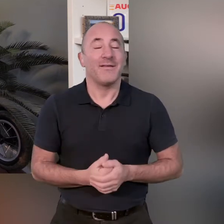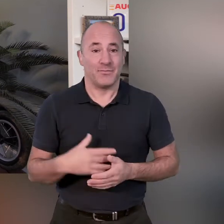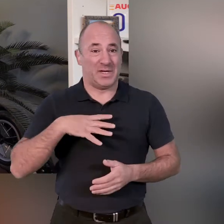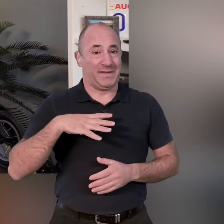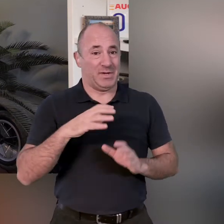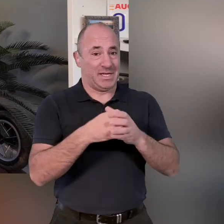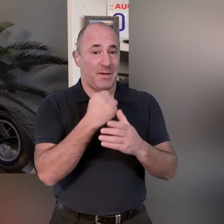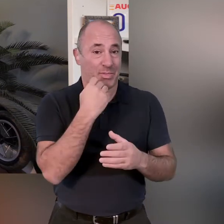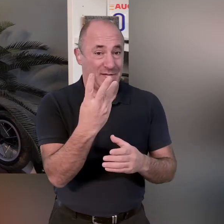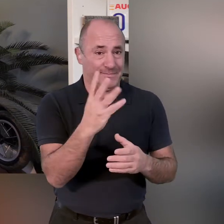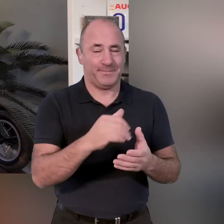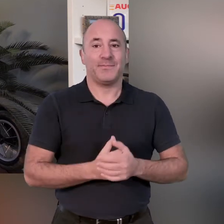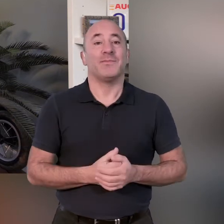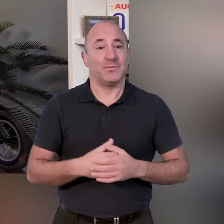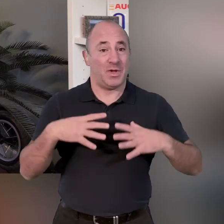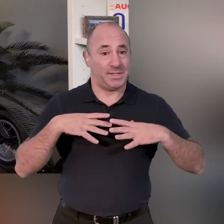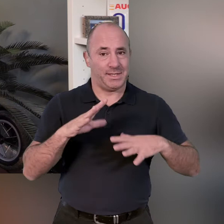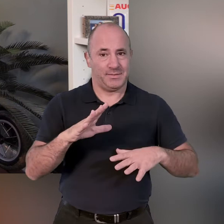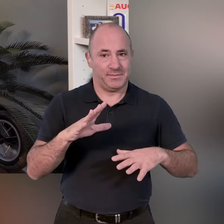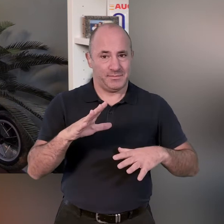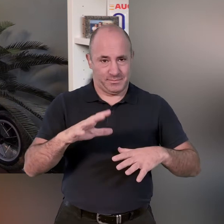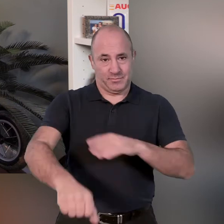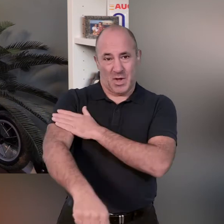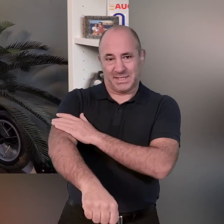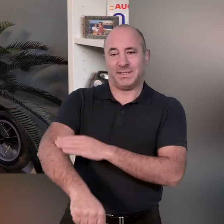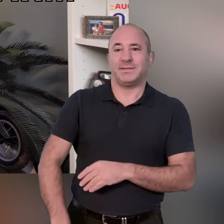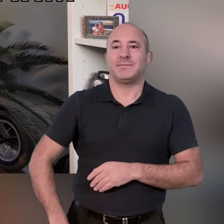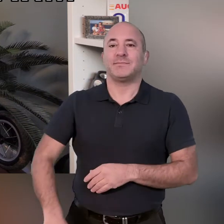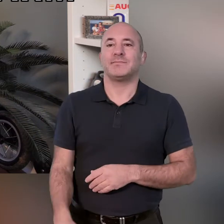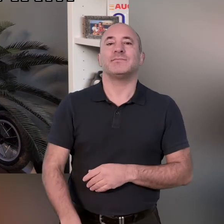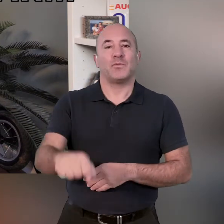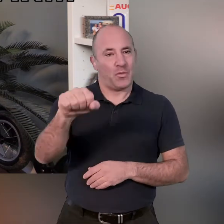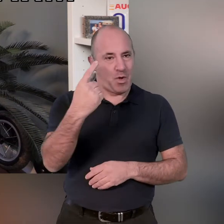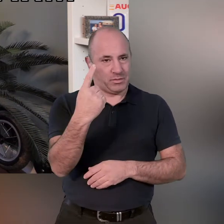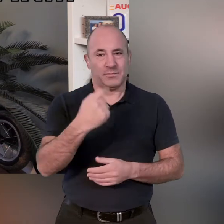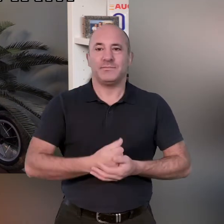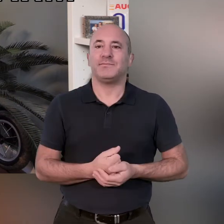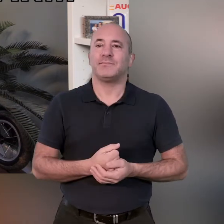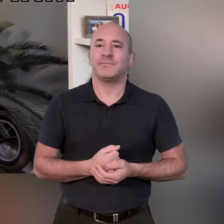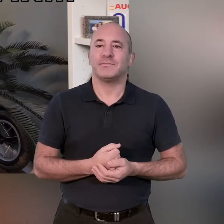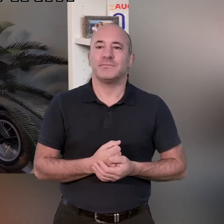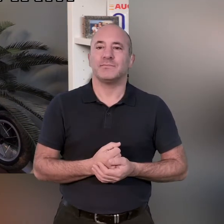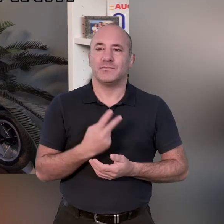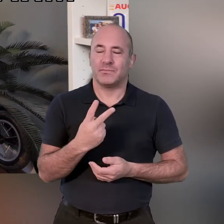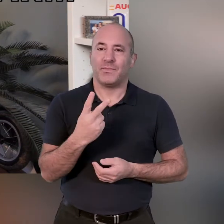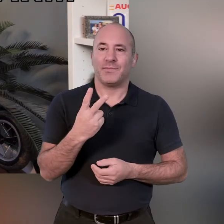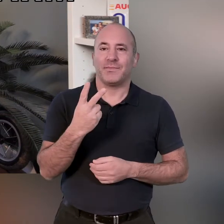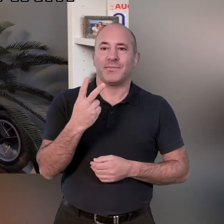go for set number 3 now. Right arm again, off we go. 1,